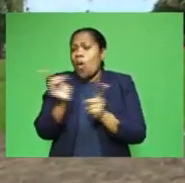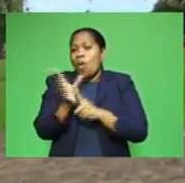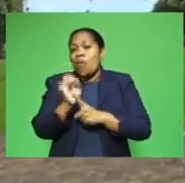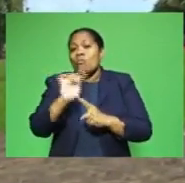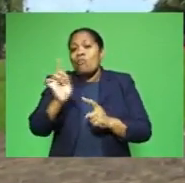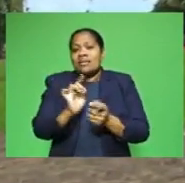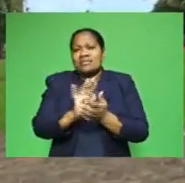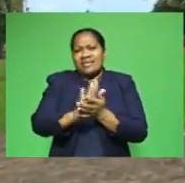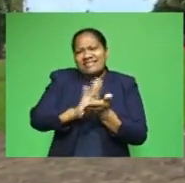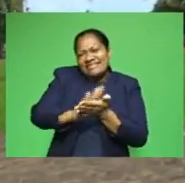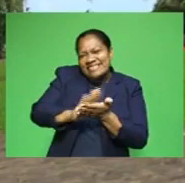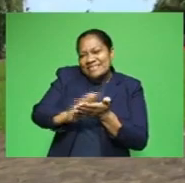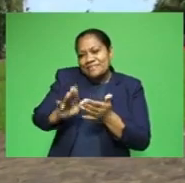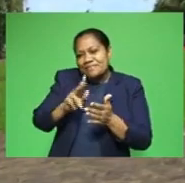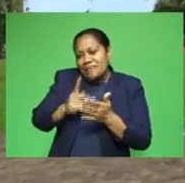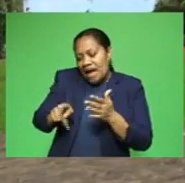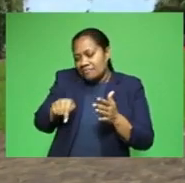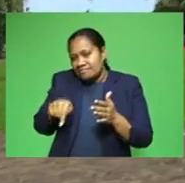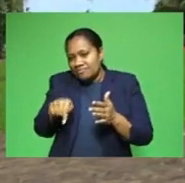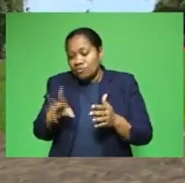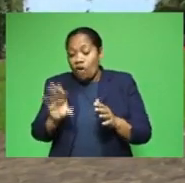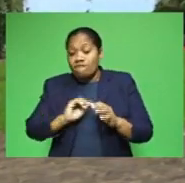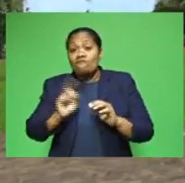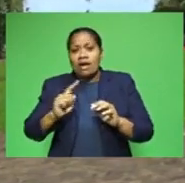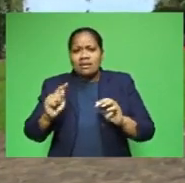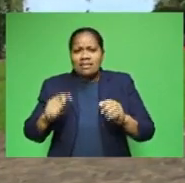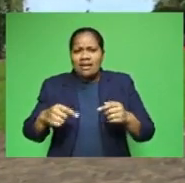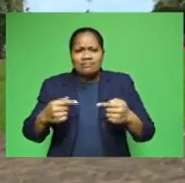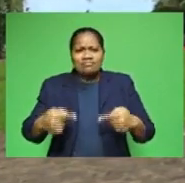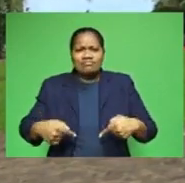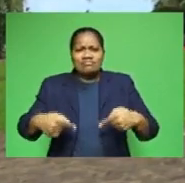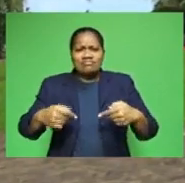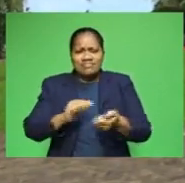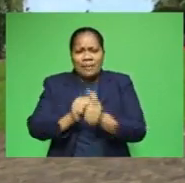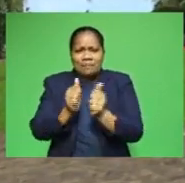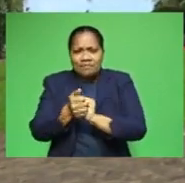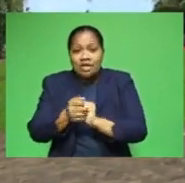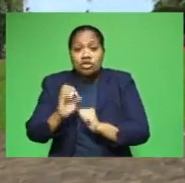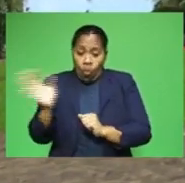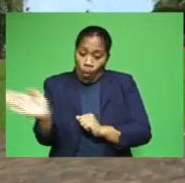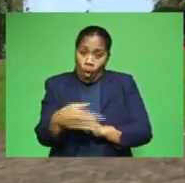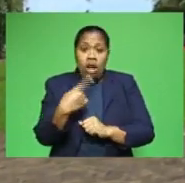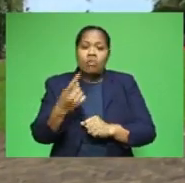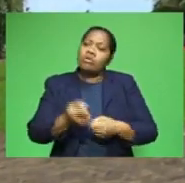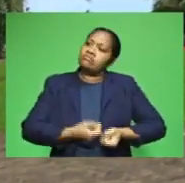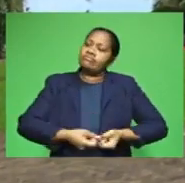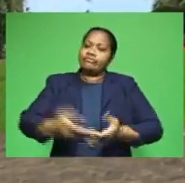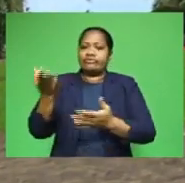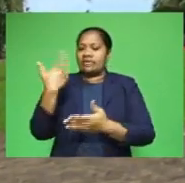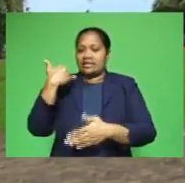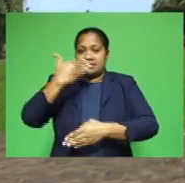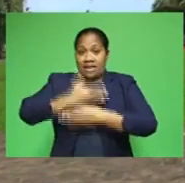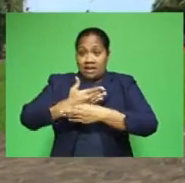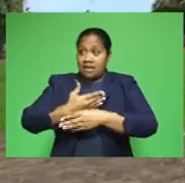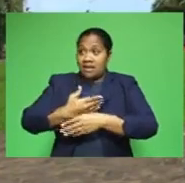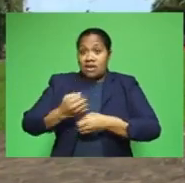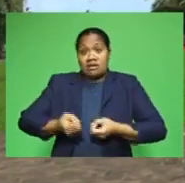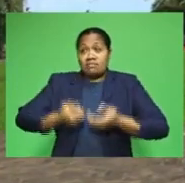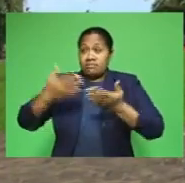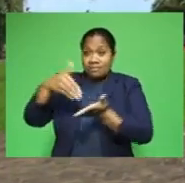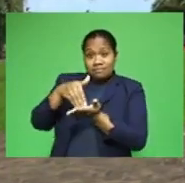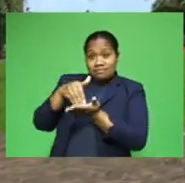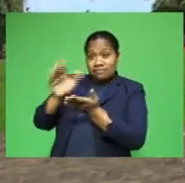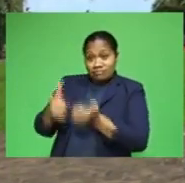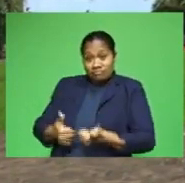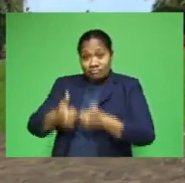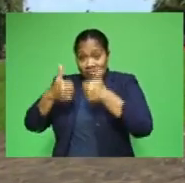tournament. So those relevant documents were submitted last night, and once we get certified by the Fiji National Sports Committee,